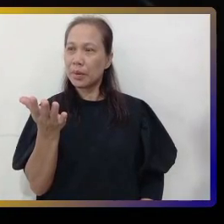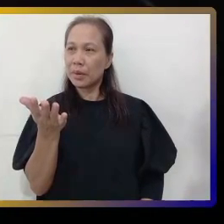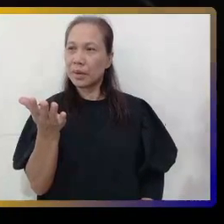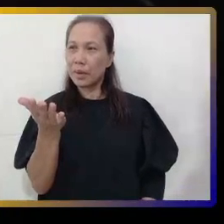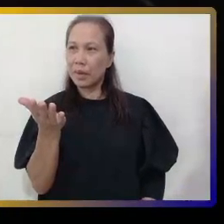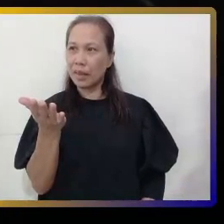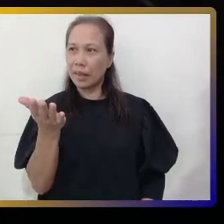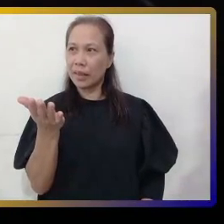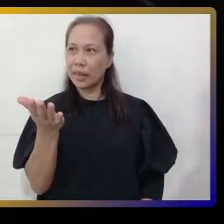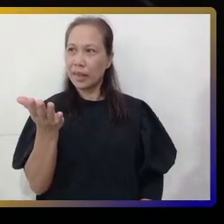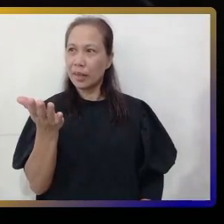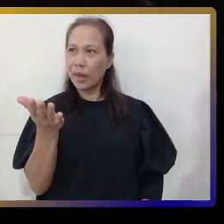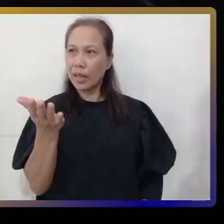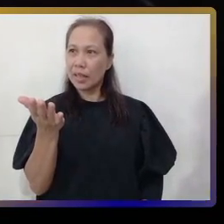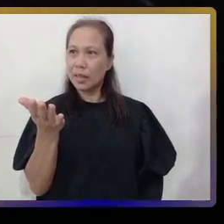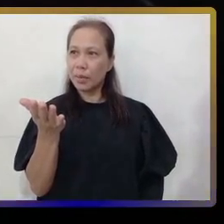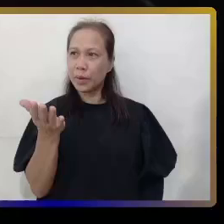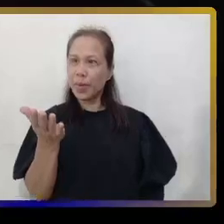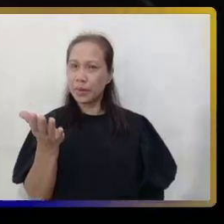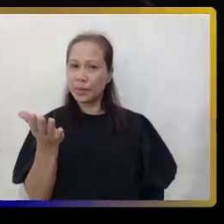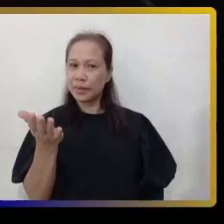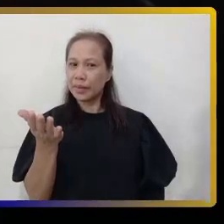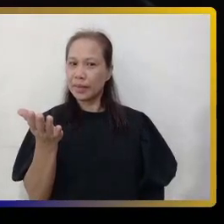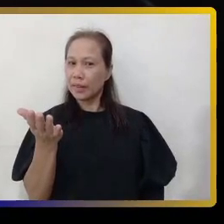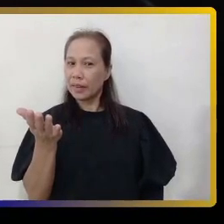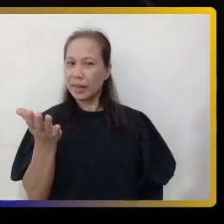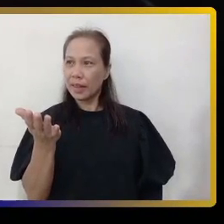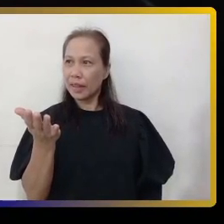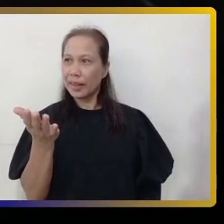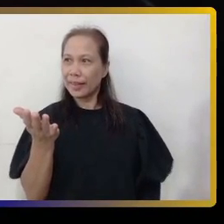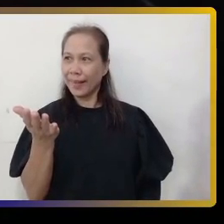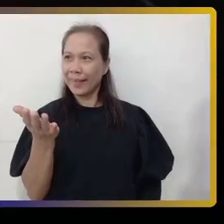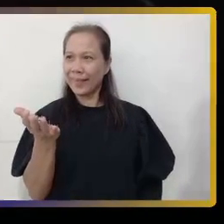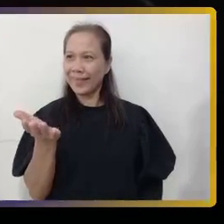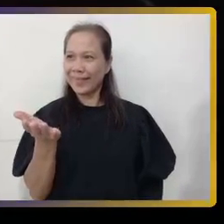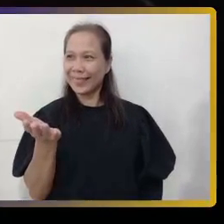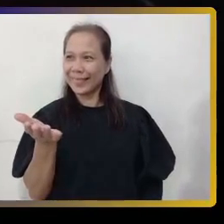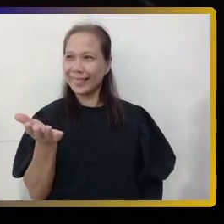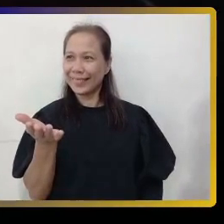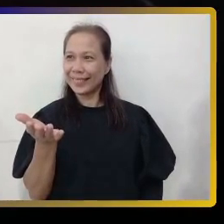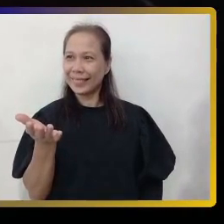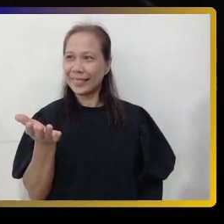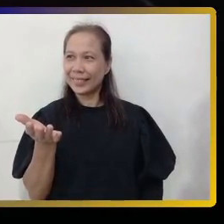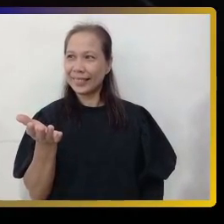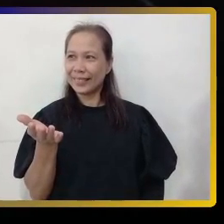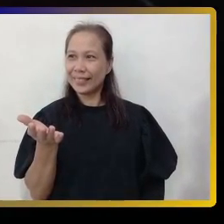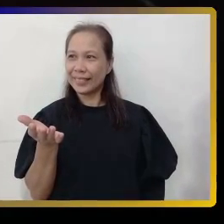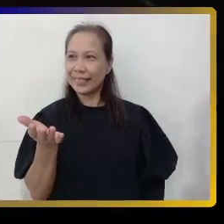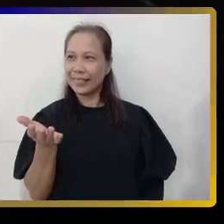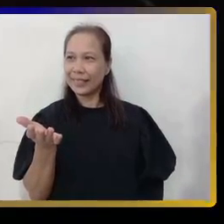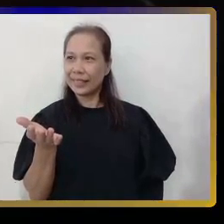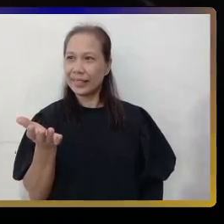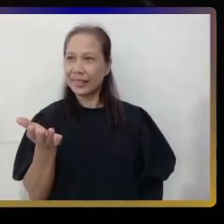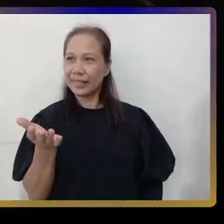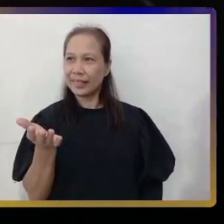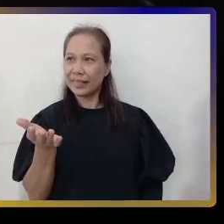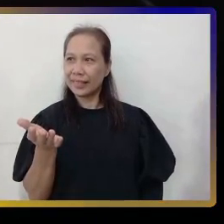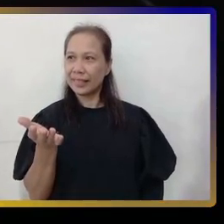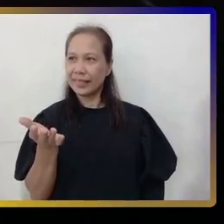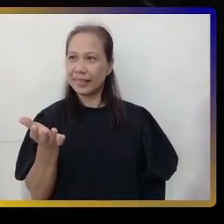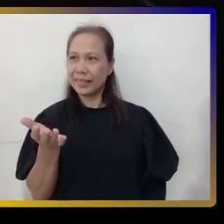and that you say the table of the Lord is contemptible he The Blind for